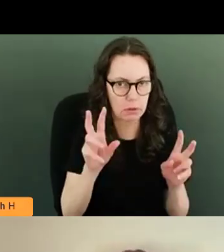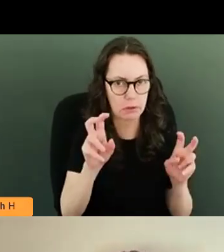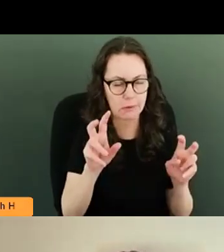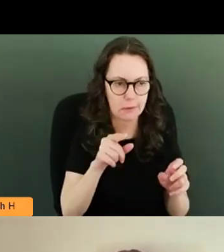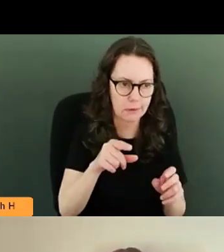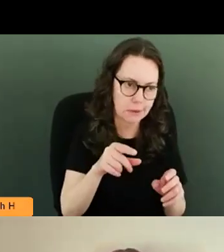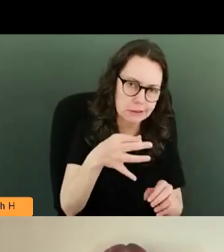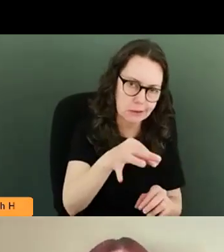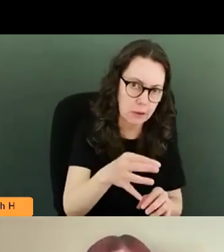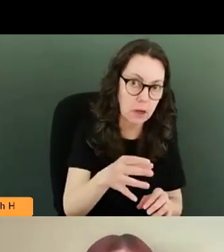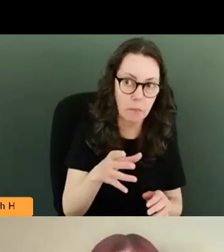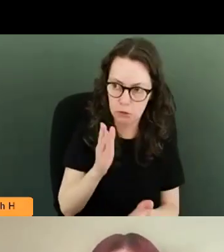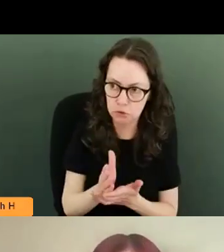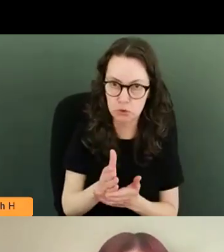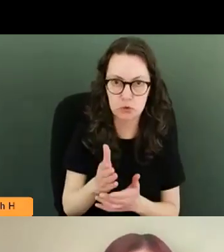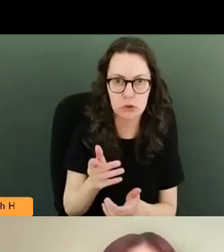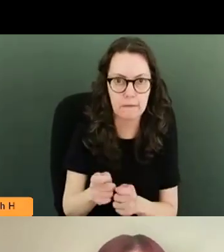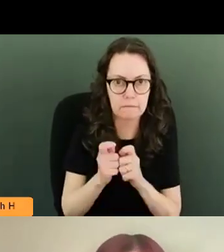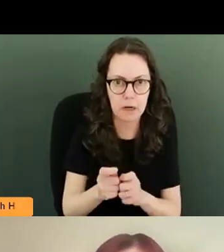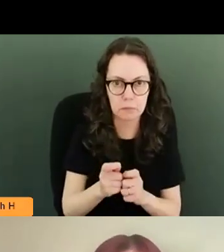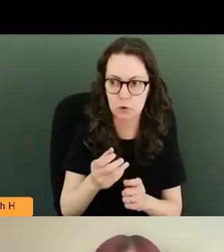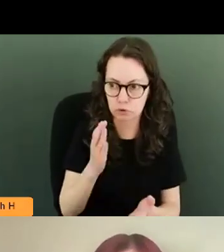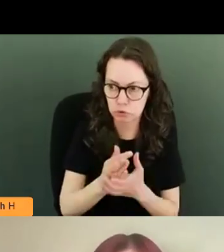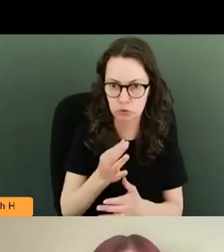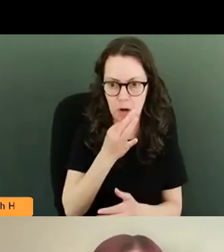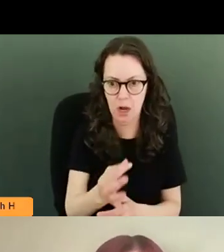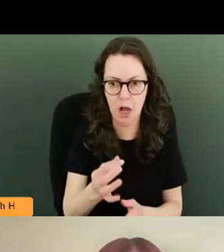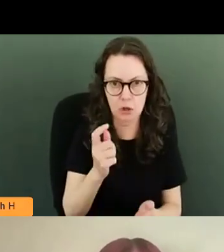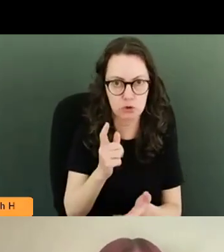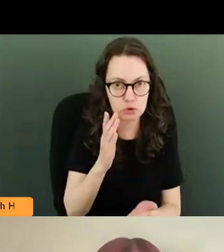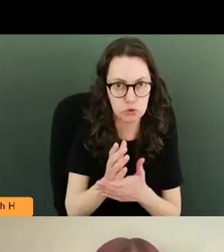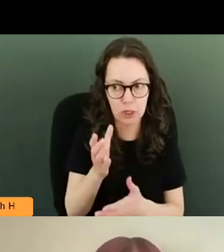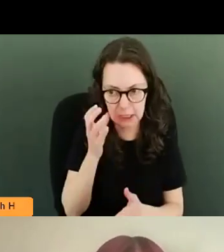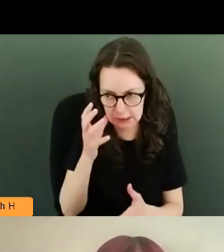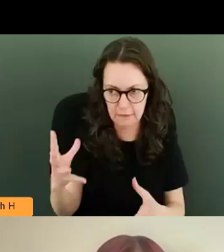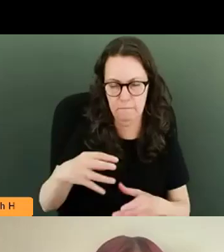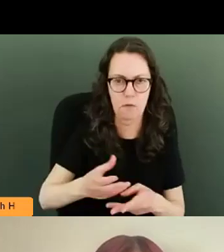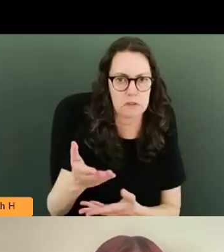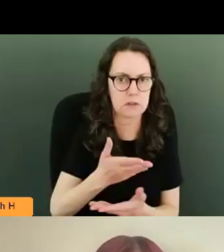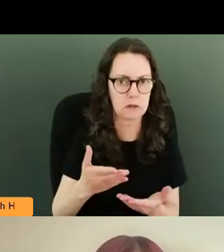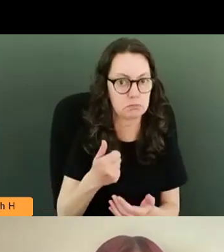instead, we really valued the perspectives of the co-designers and the co-design process.